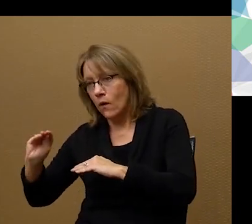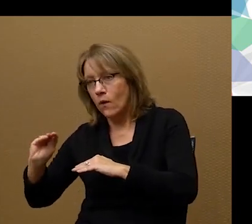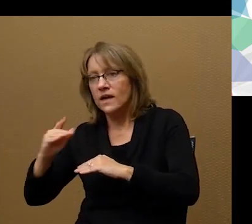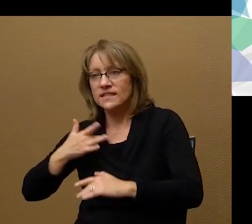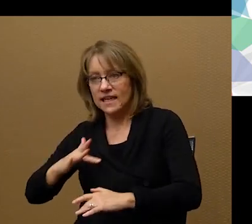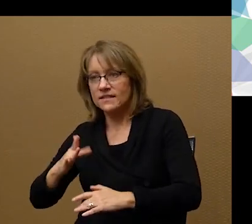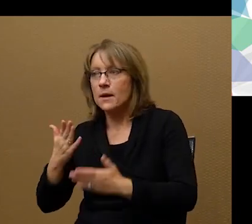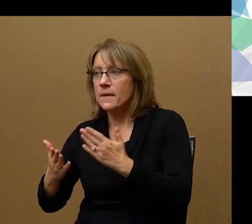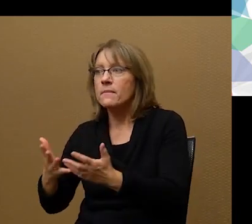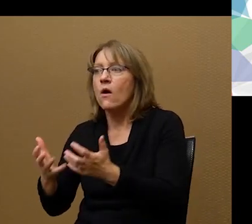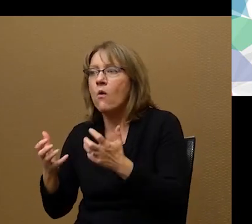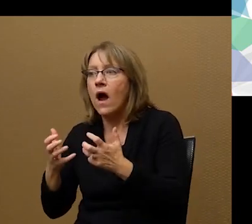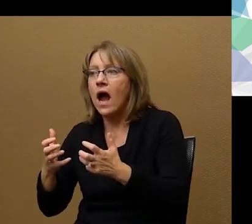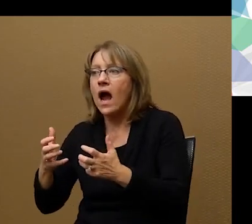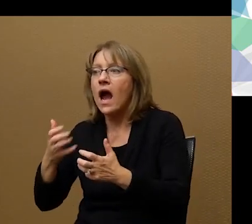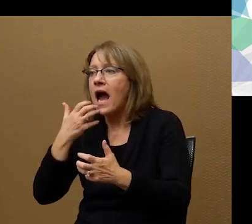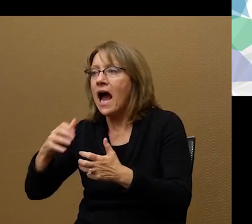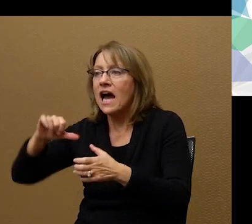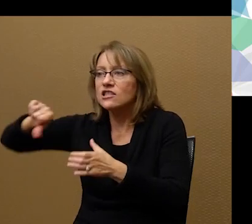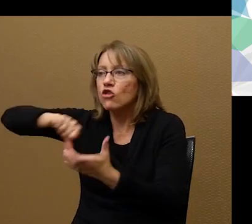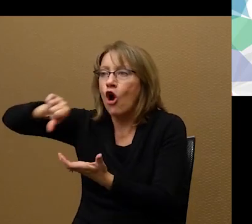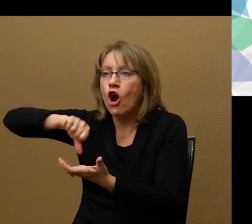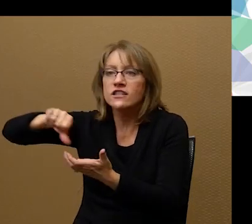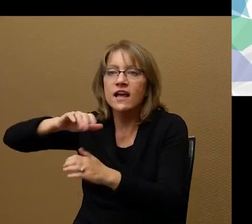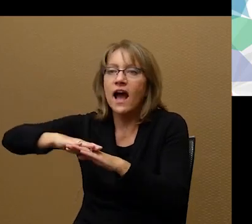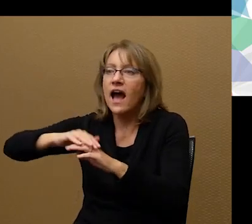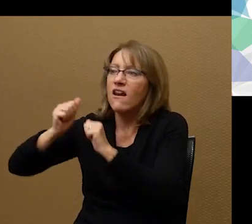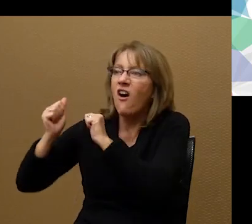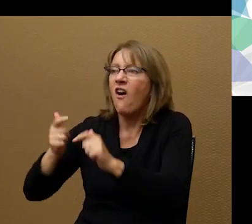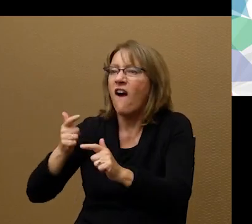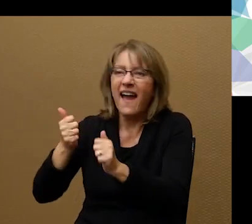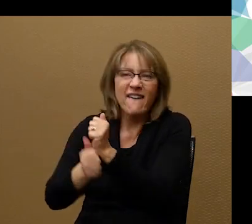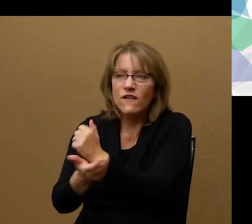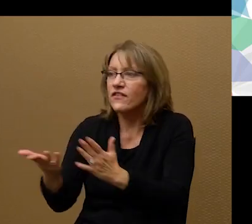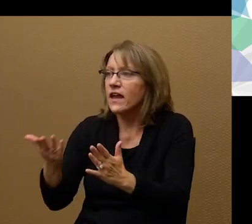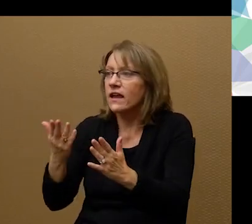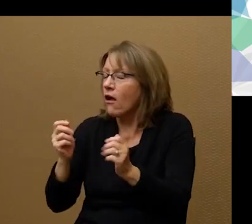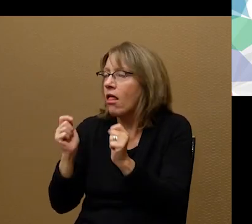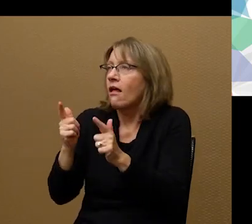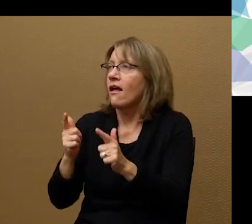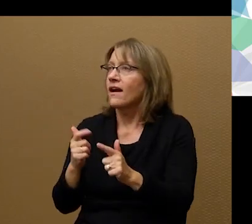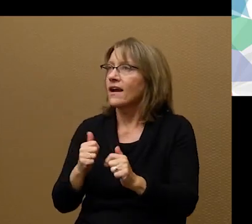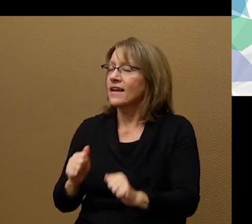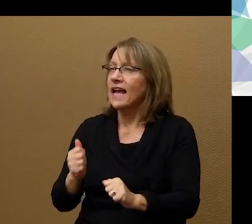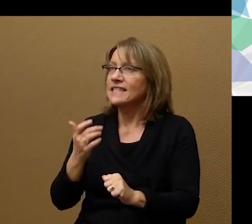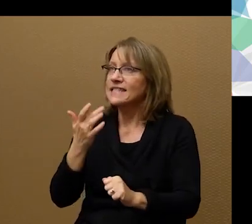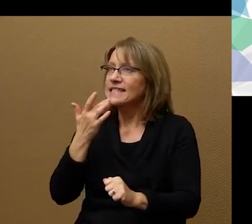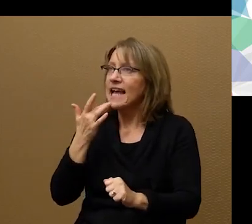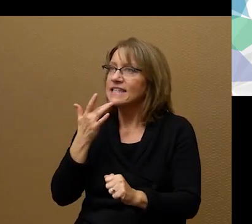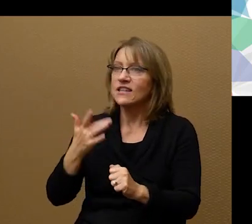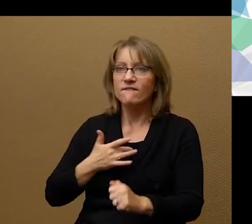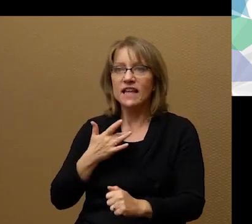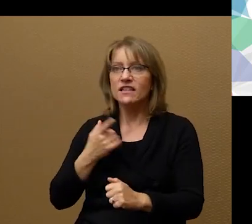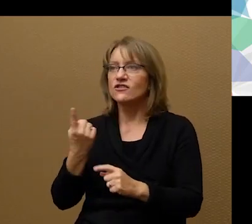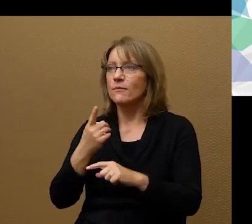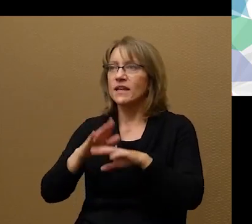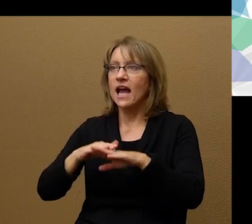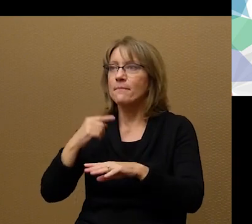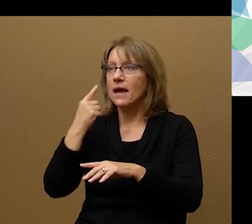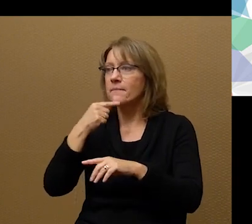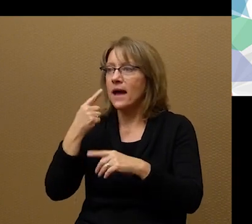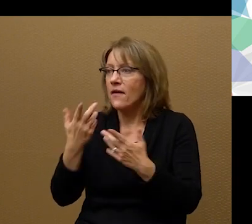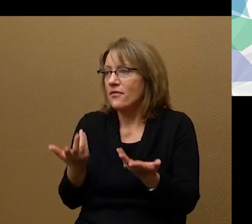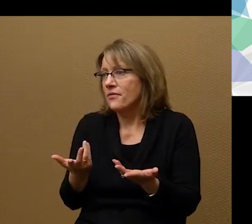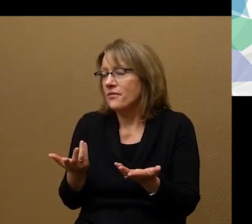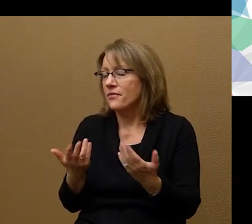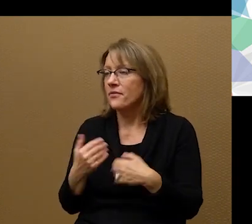might want hot sauce on everything because all of a sudden they can taste or they can feel something. And